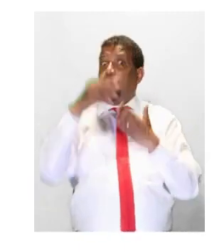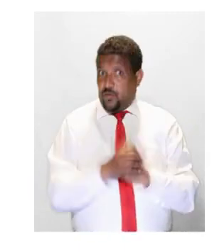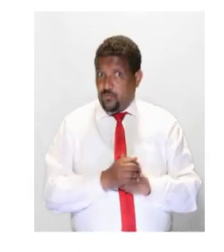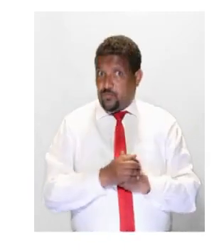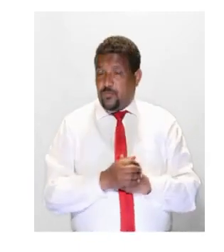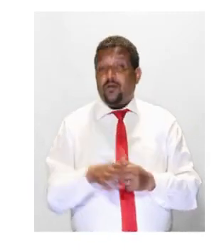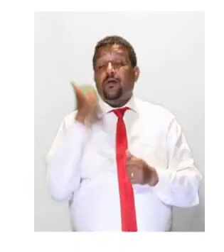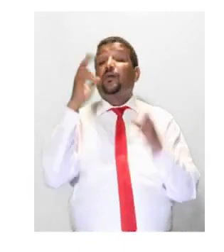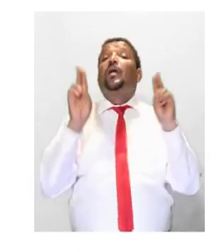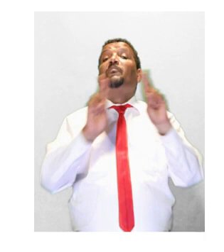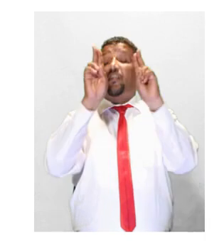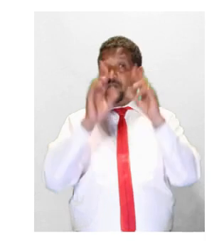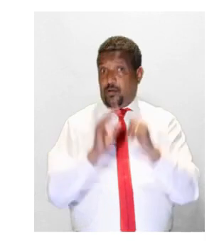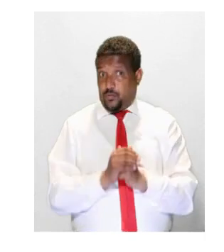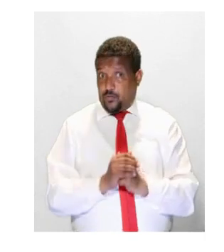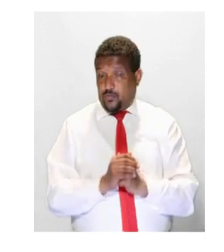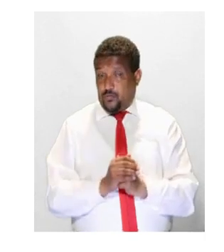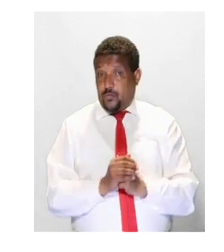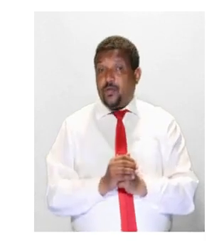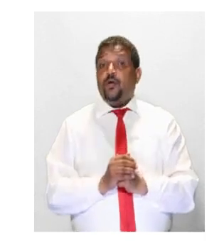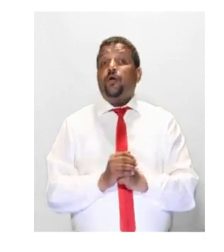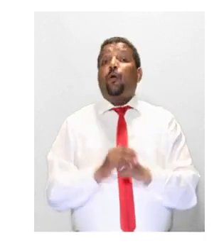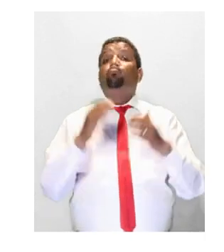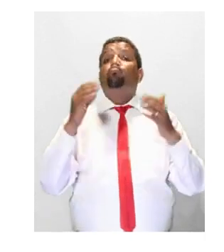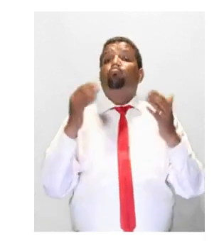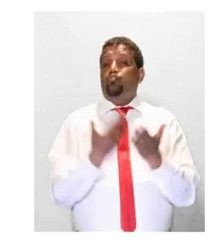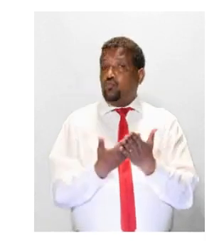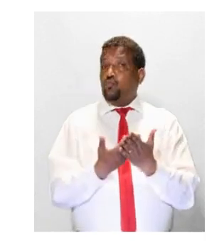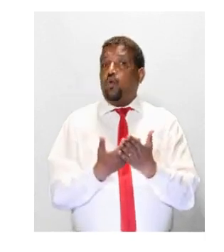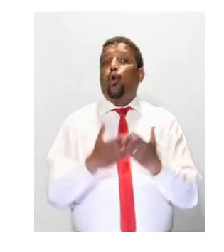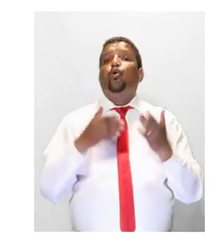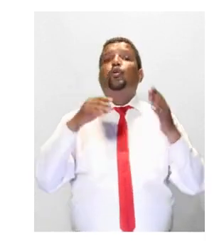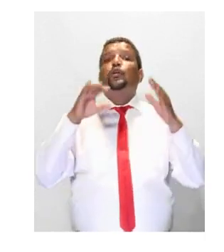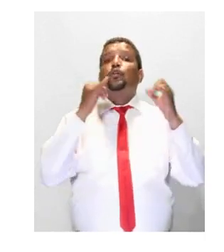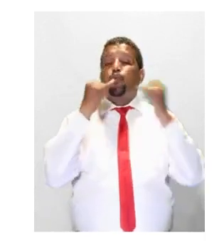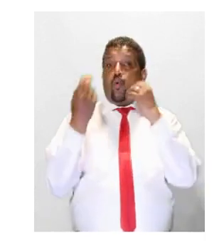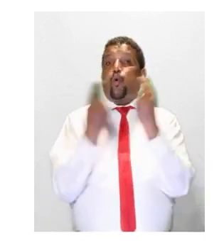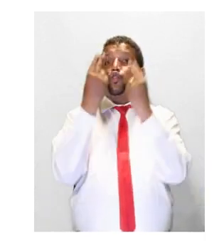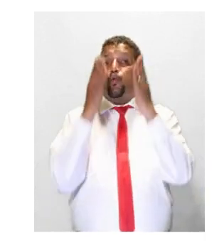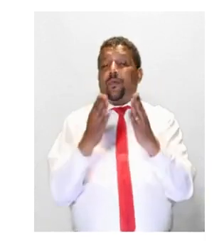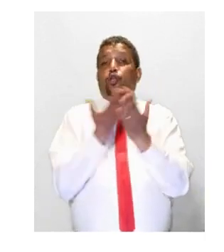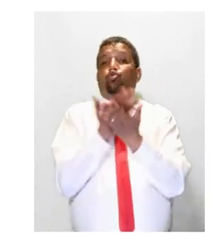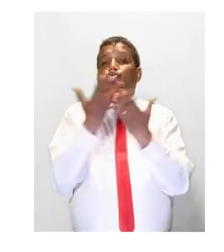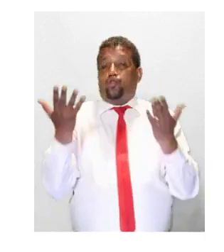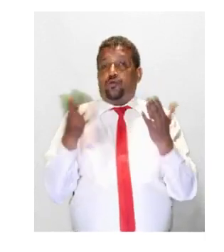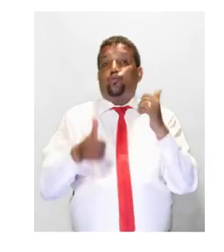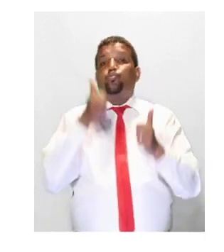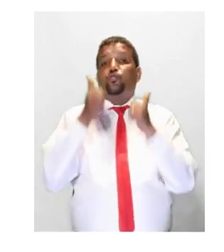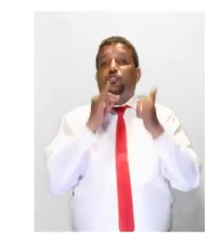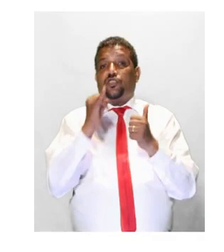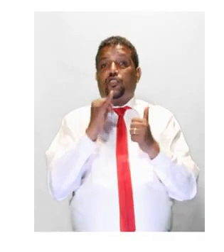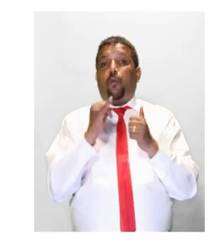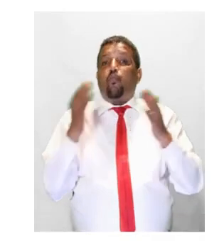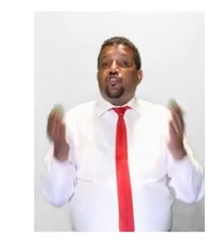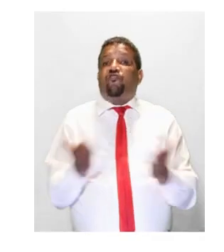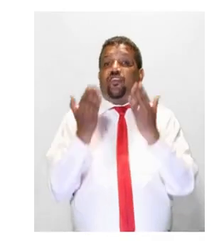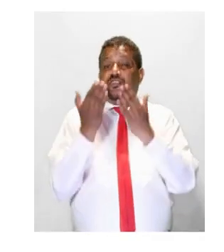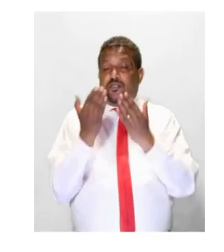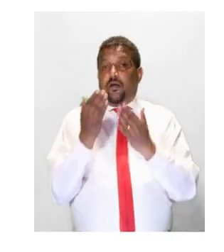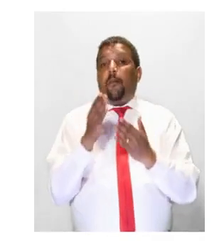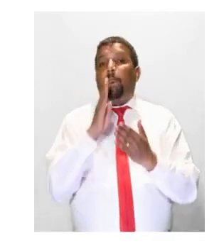The other advantage is introduction of new types of consumer goods, which is motivated